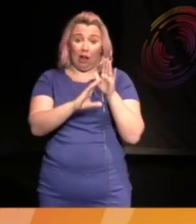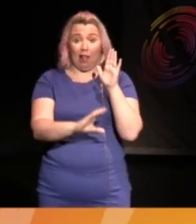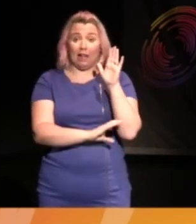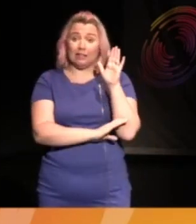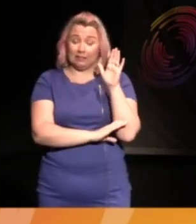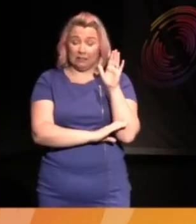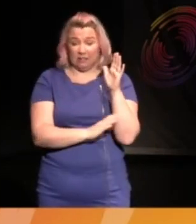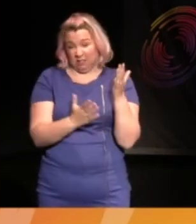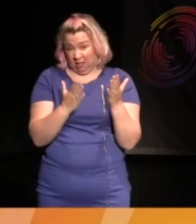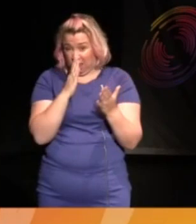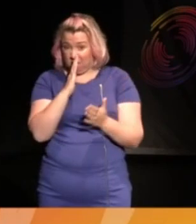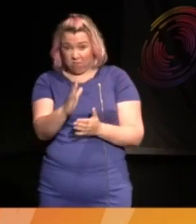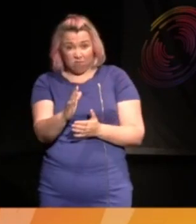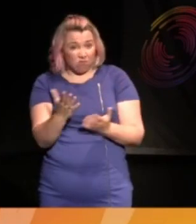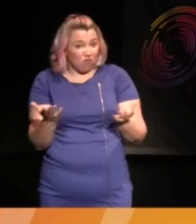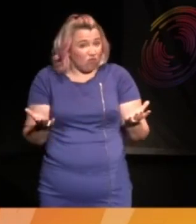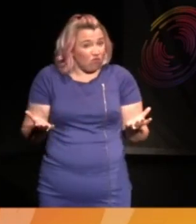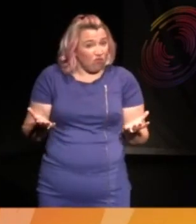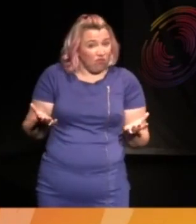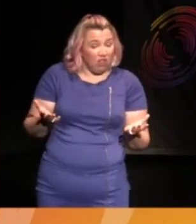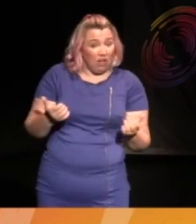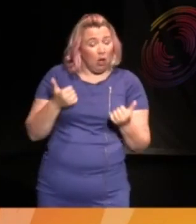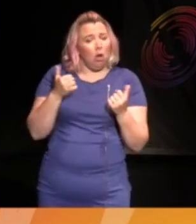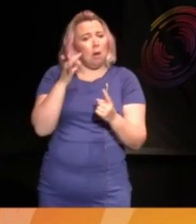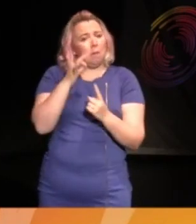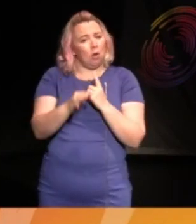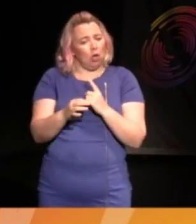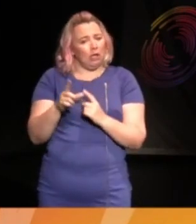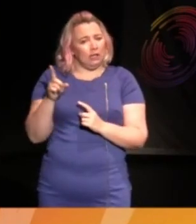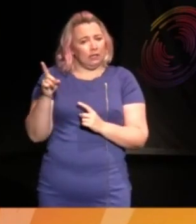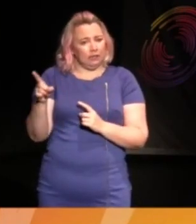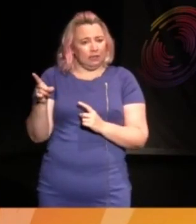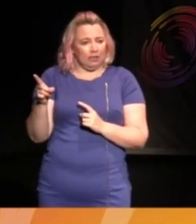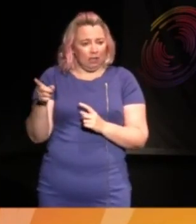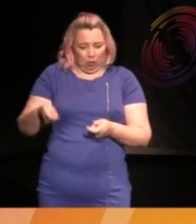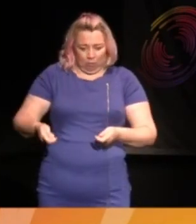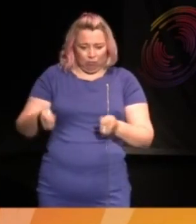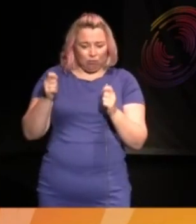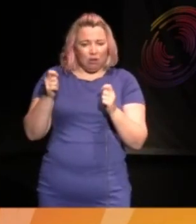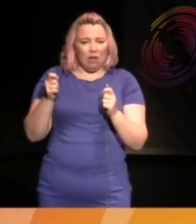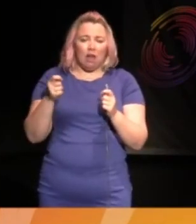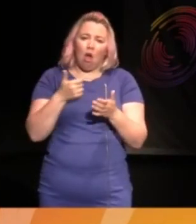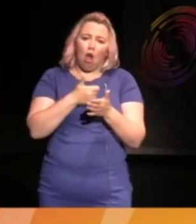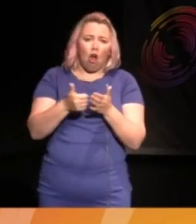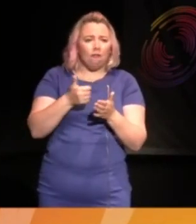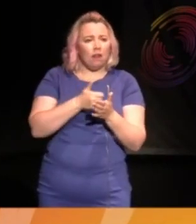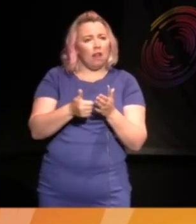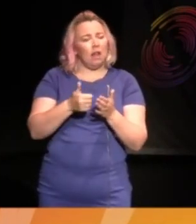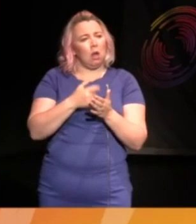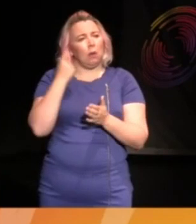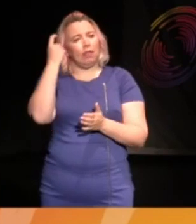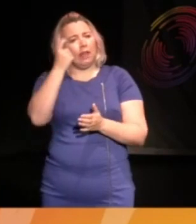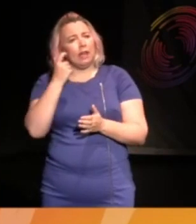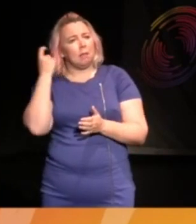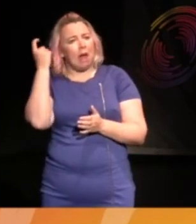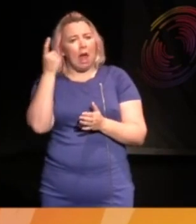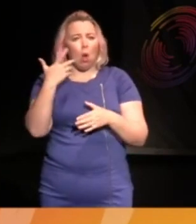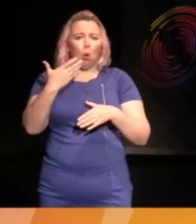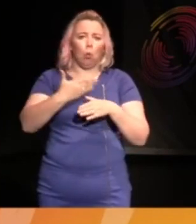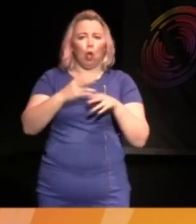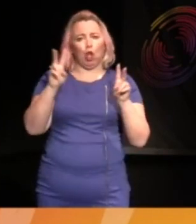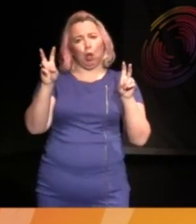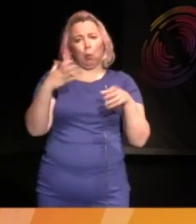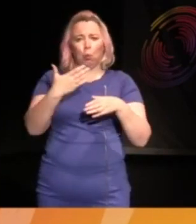honest, which is a very good point that you'd brought up. Oftentimes, whenever we think of working class, there is